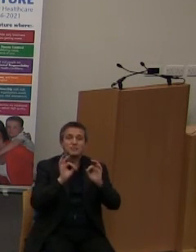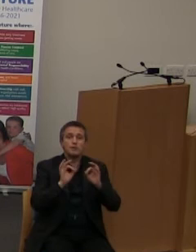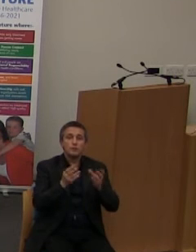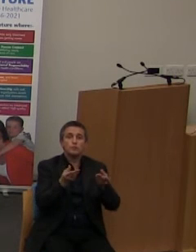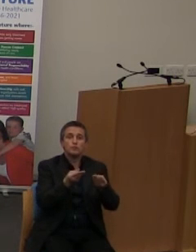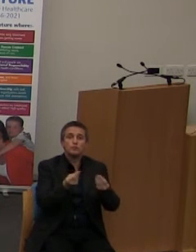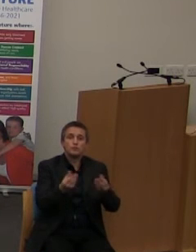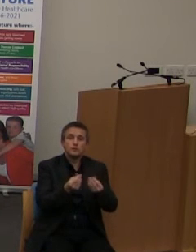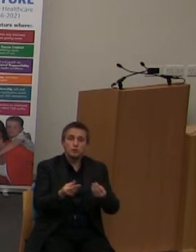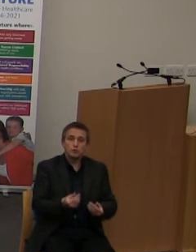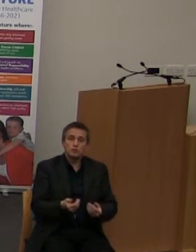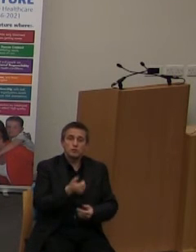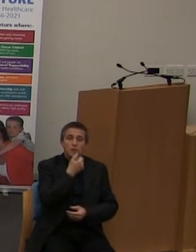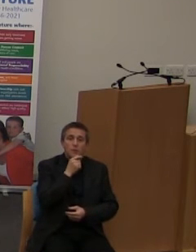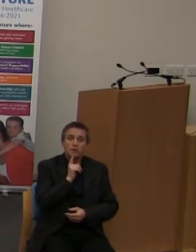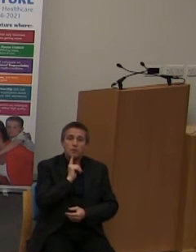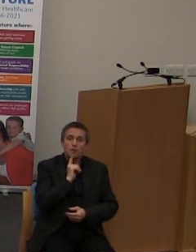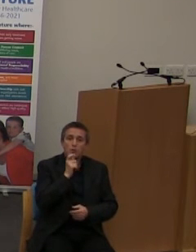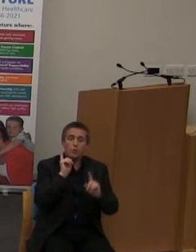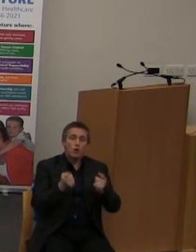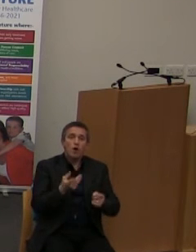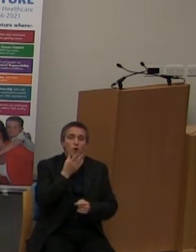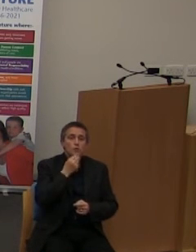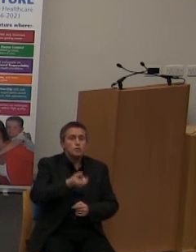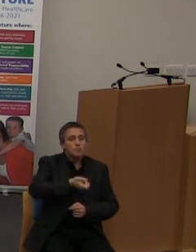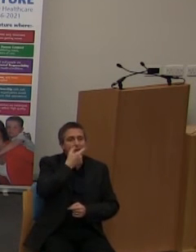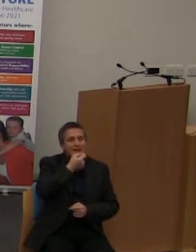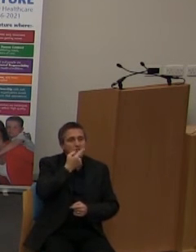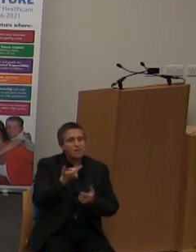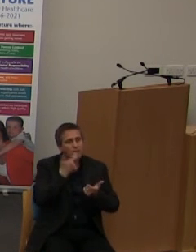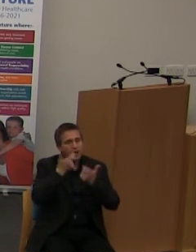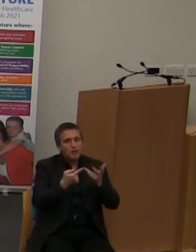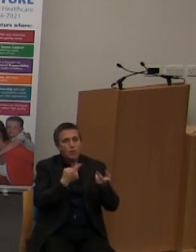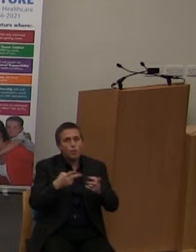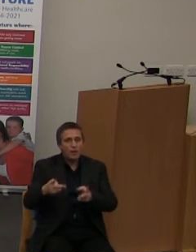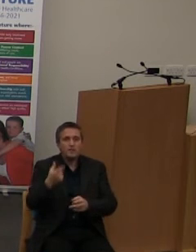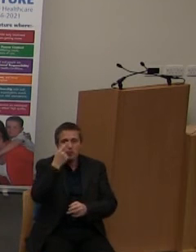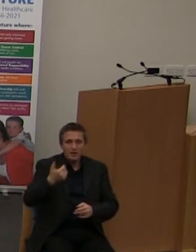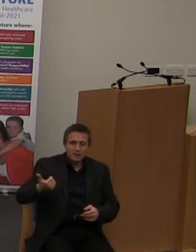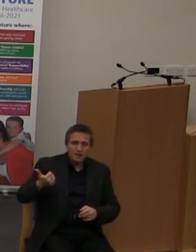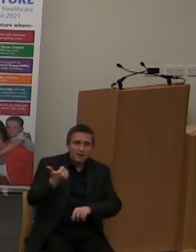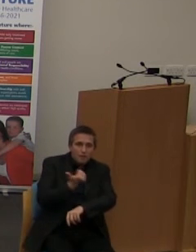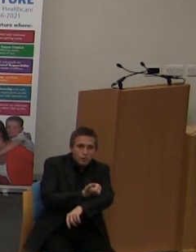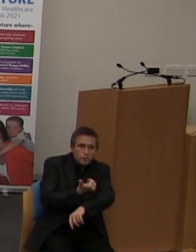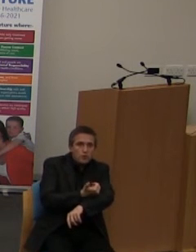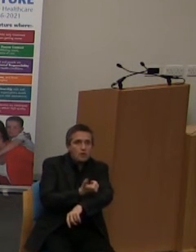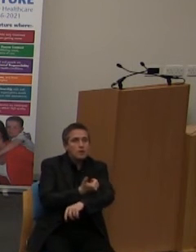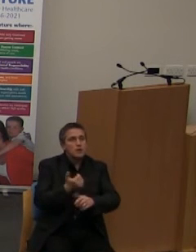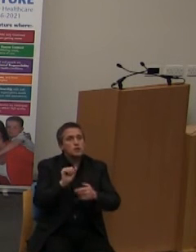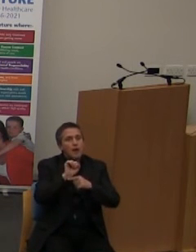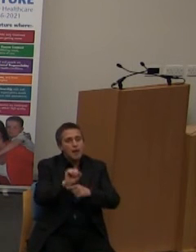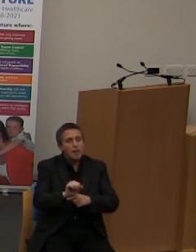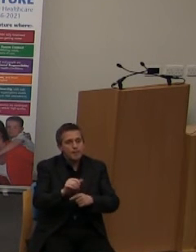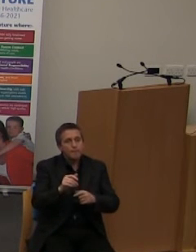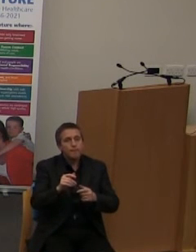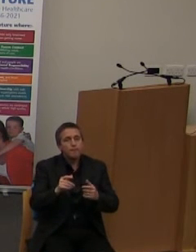are intolerant of the normal oral medication, to be able to provide infusion oral medicines as needed. But we have reconfirmed